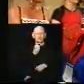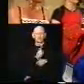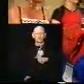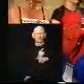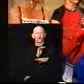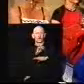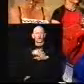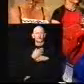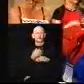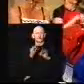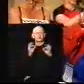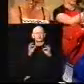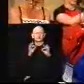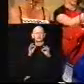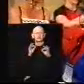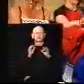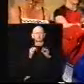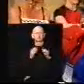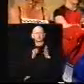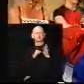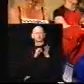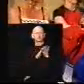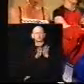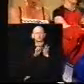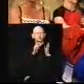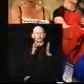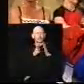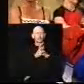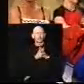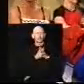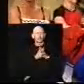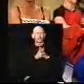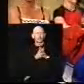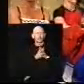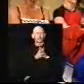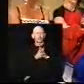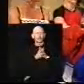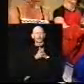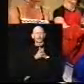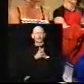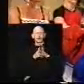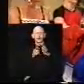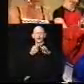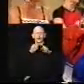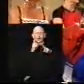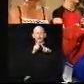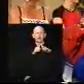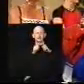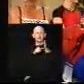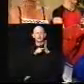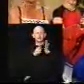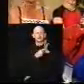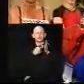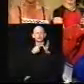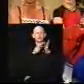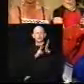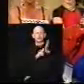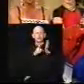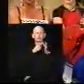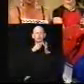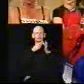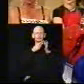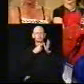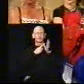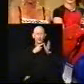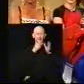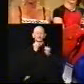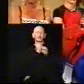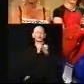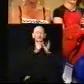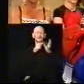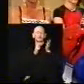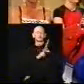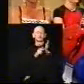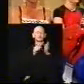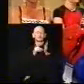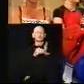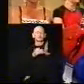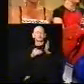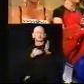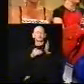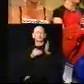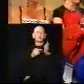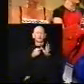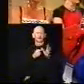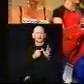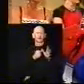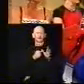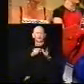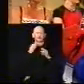Extravaganza Beyond Beyond Burlesque Beyond Burlesque Okay, so that's the extra part of them Yeah That I didn't get to start off